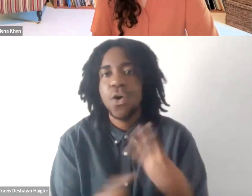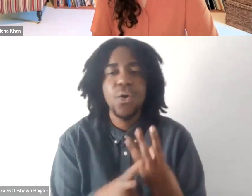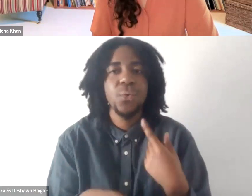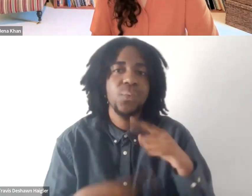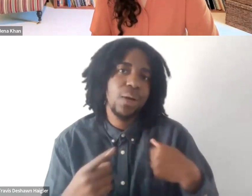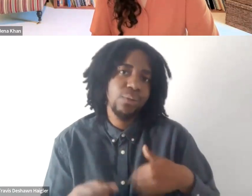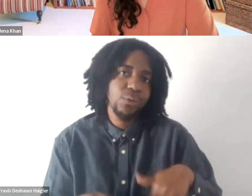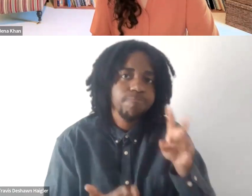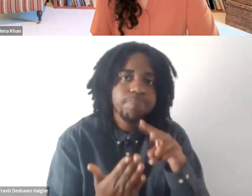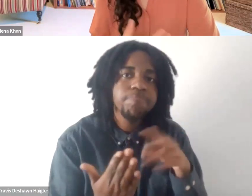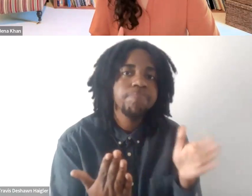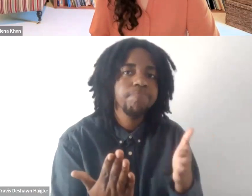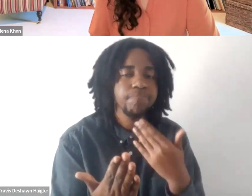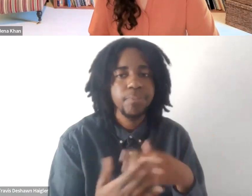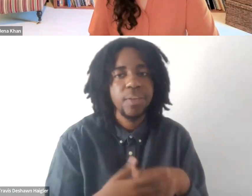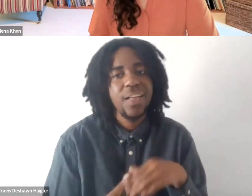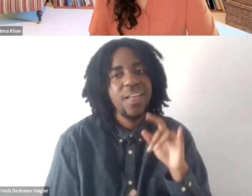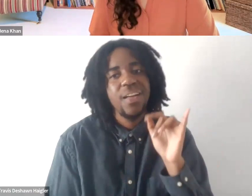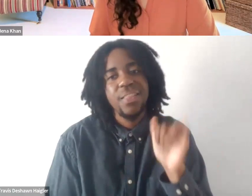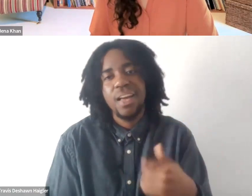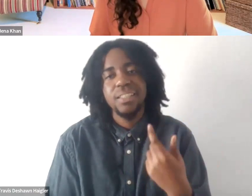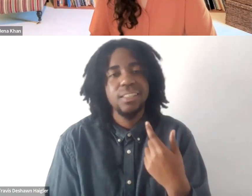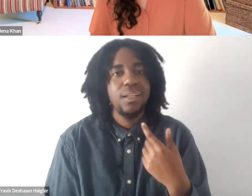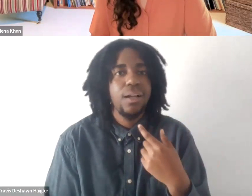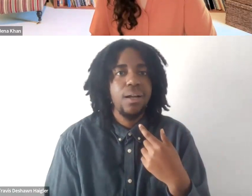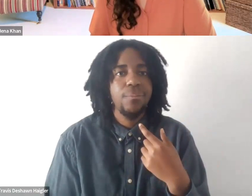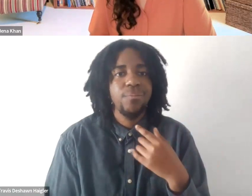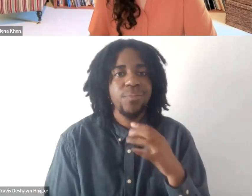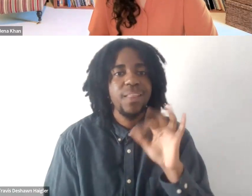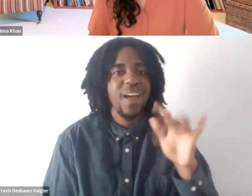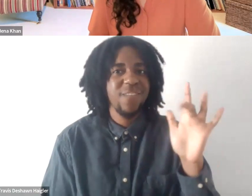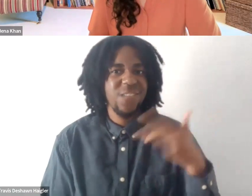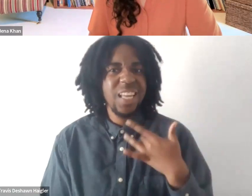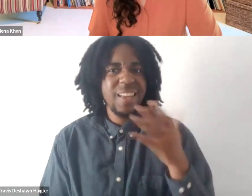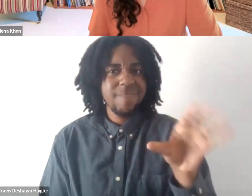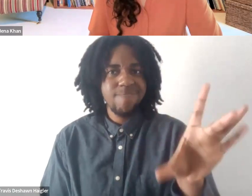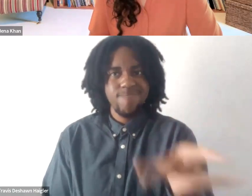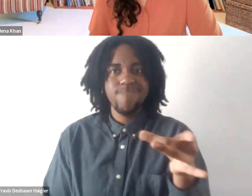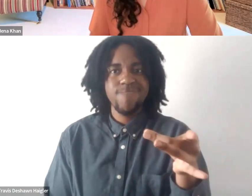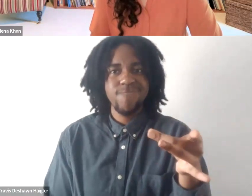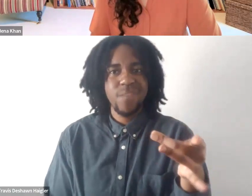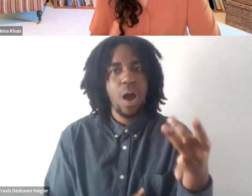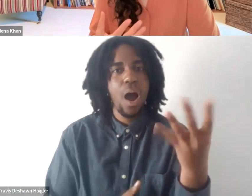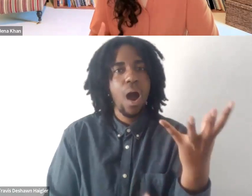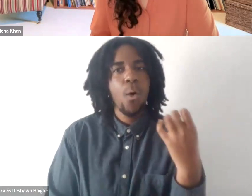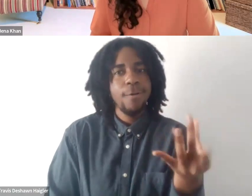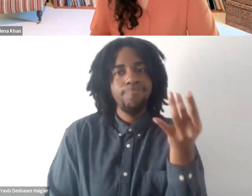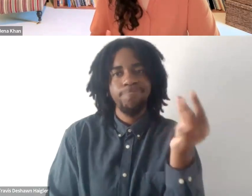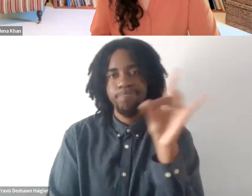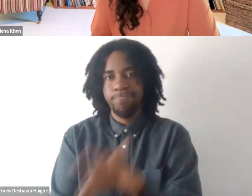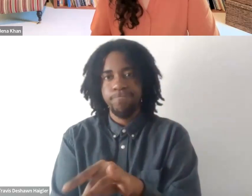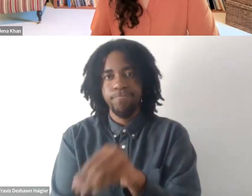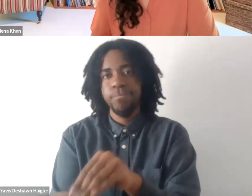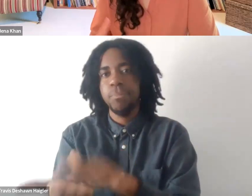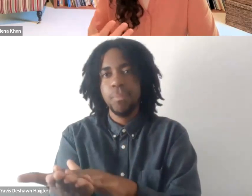think that's what I really look for when I write now, is to capture that feeling of just being